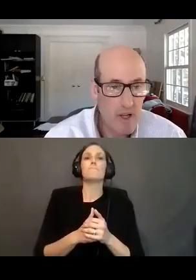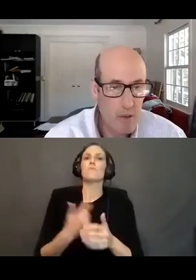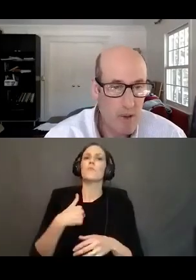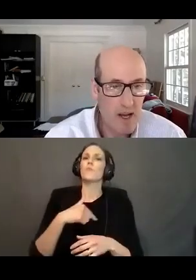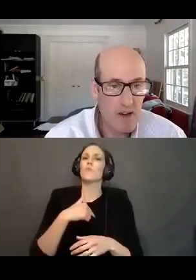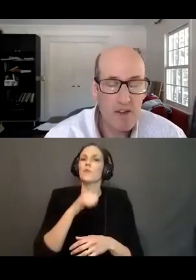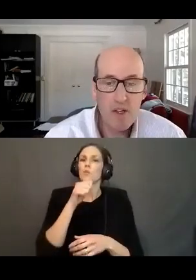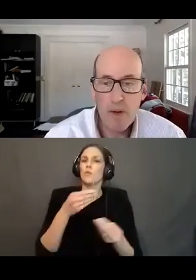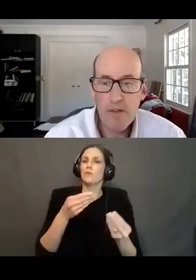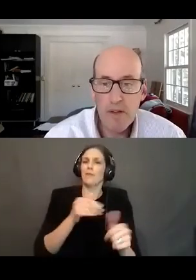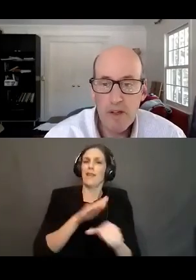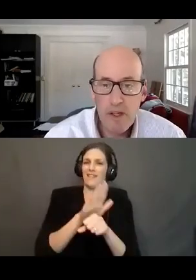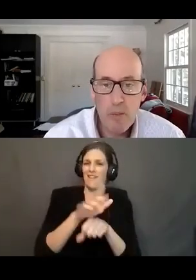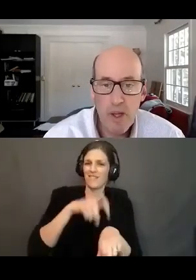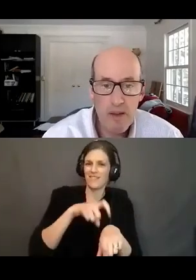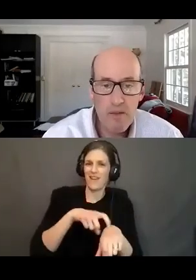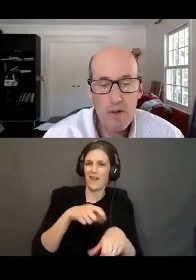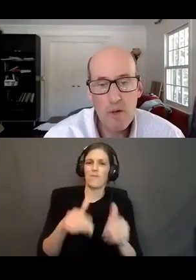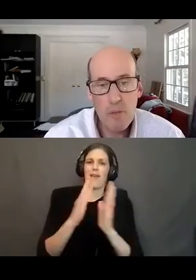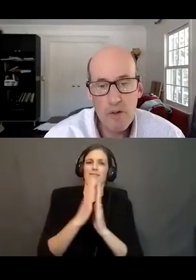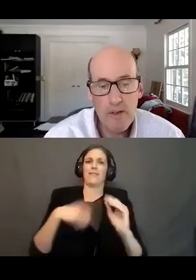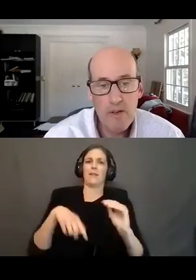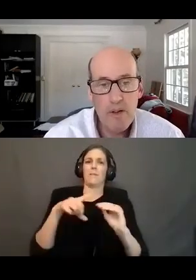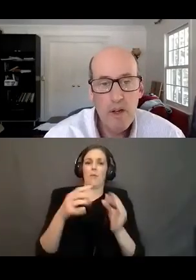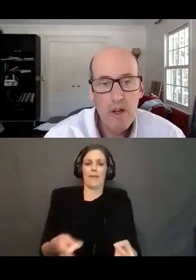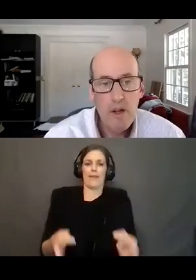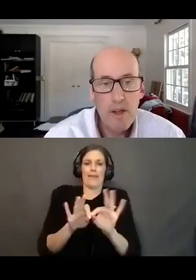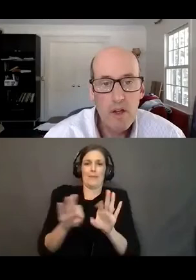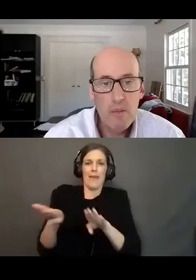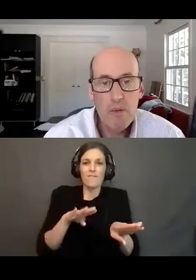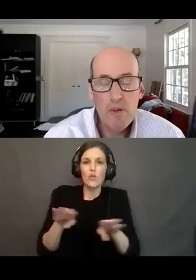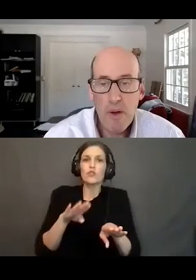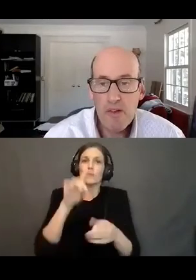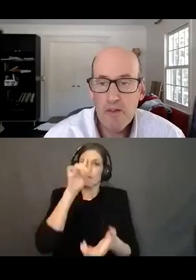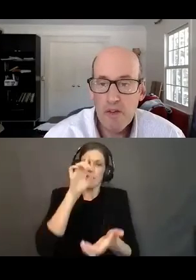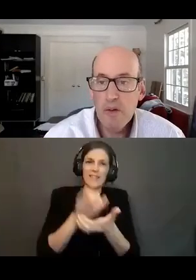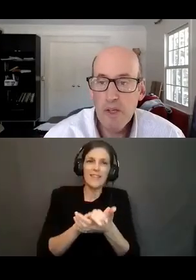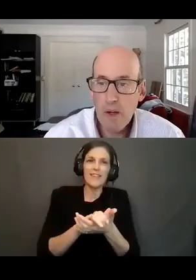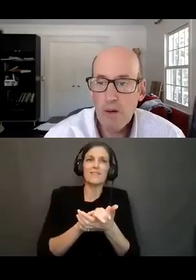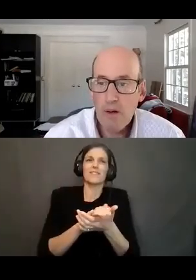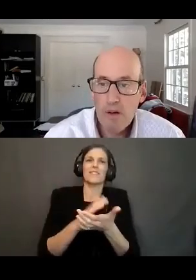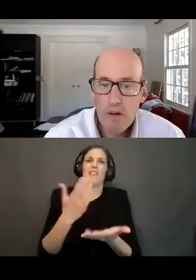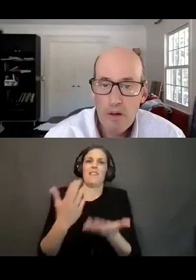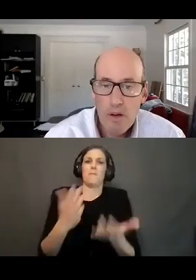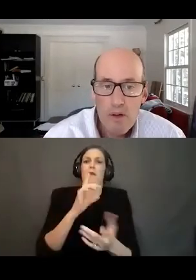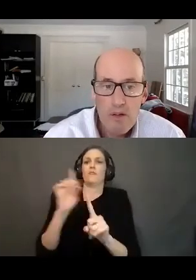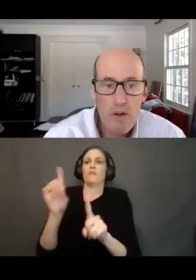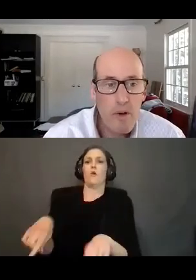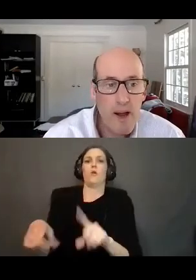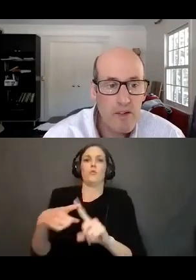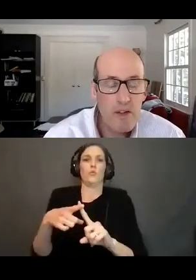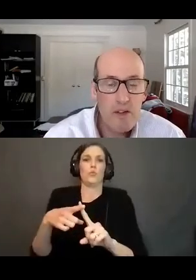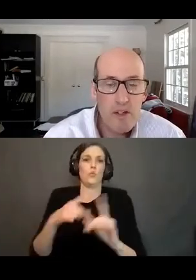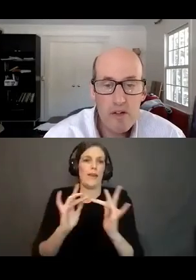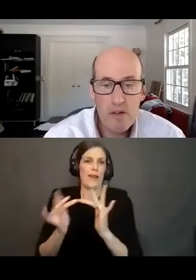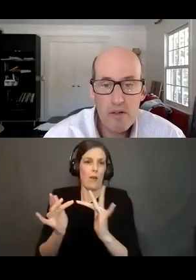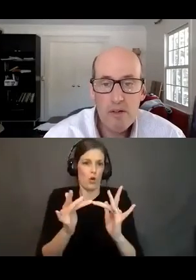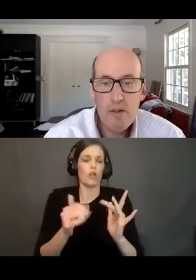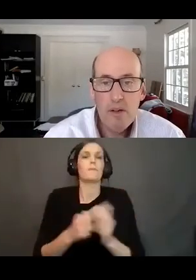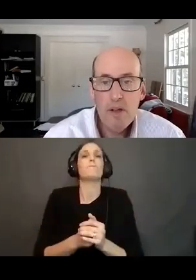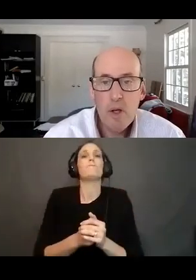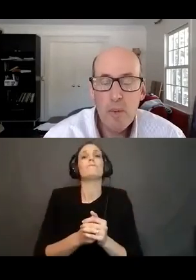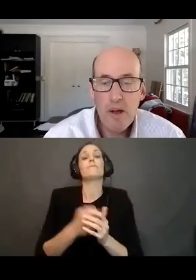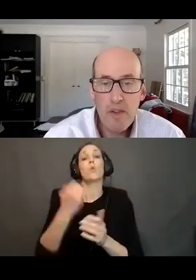enough time asking about the key behaviors or beliefs that could be responsive to a network. So if we're asking